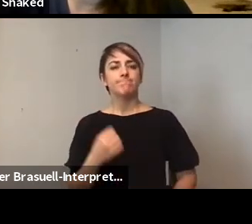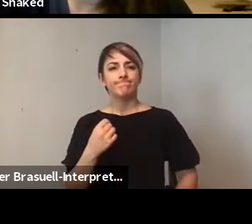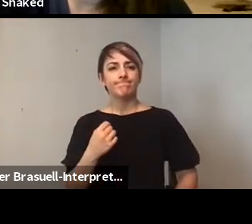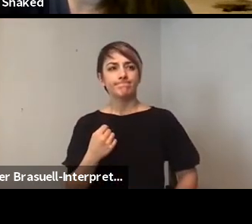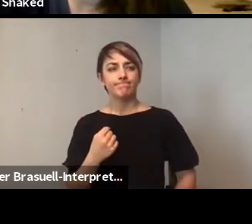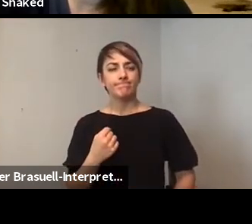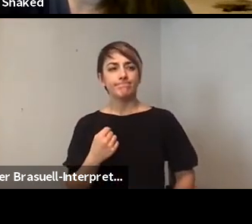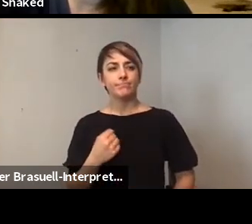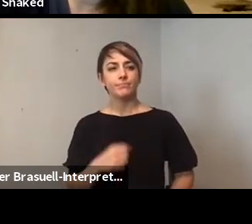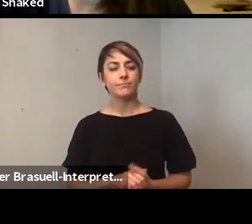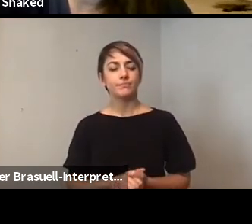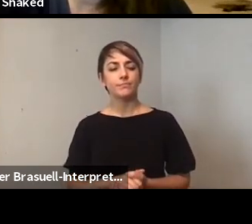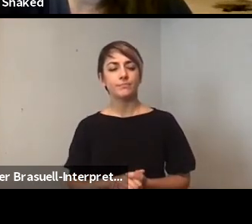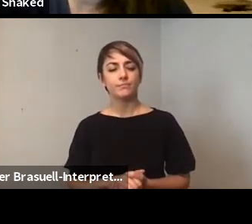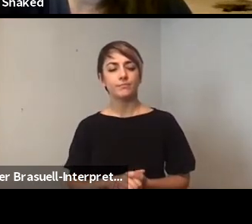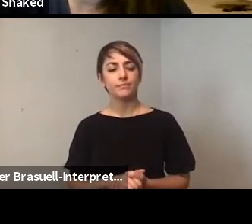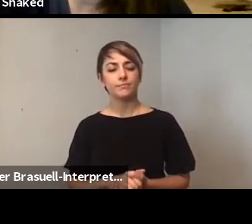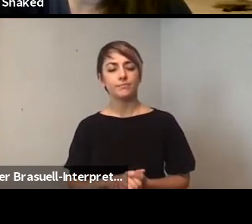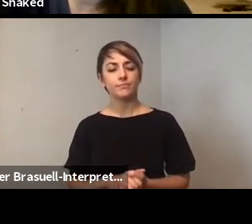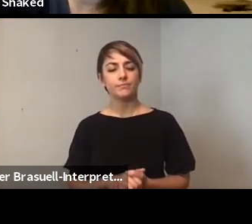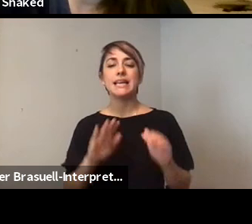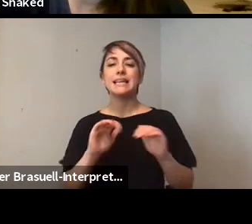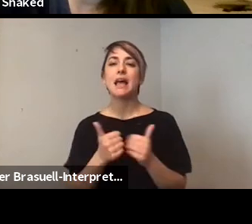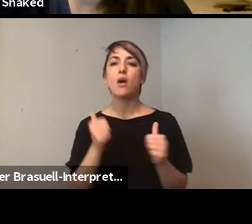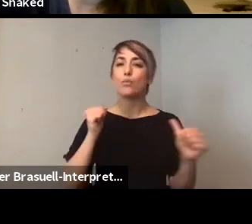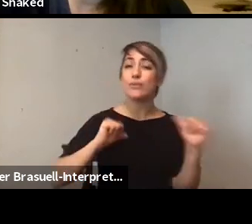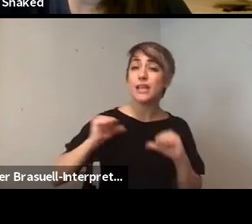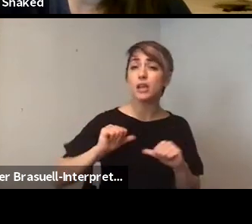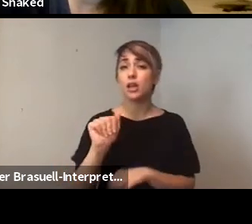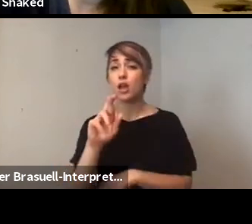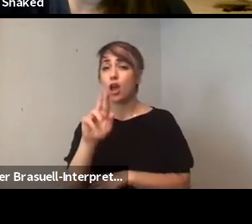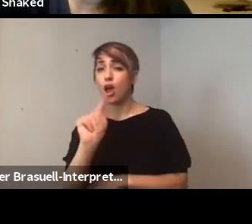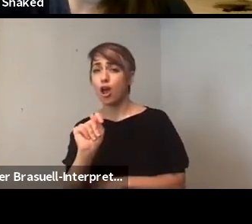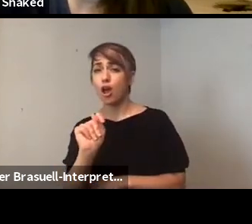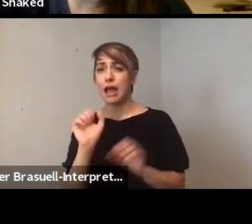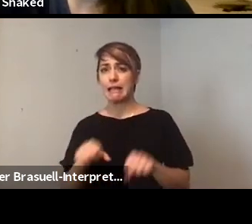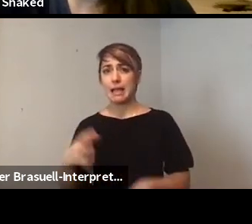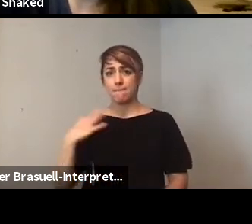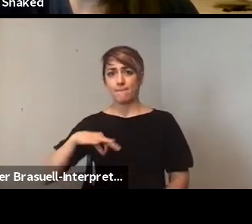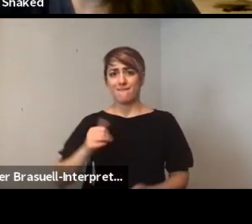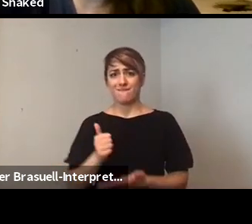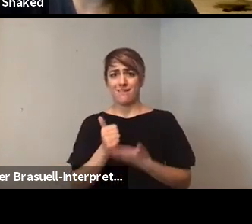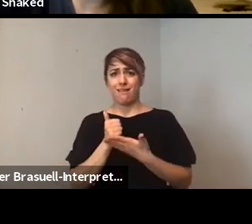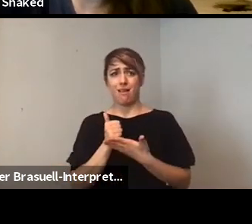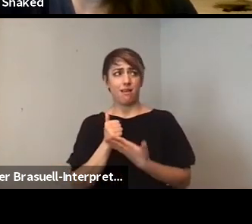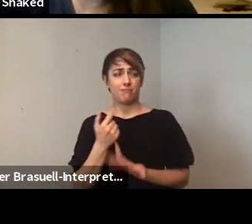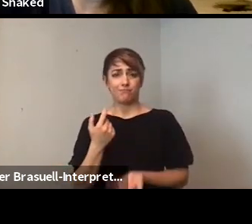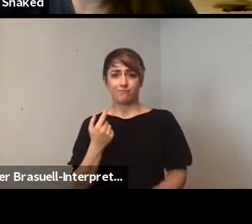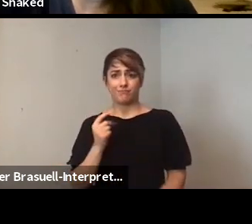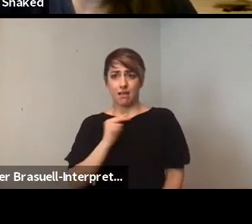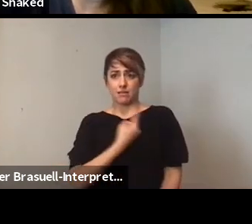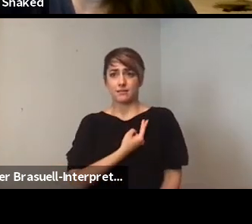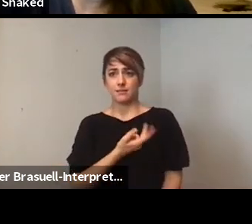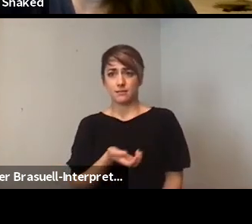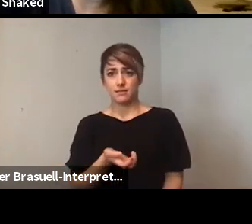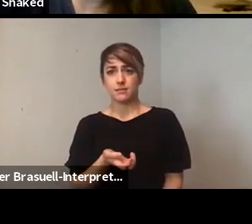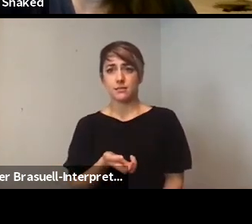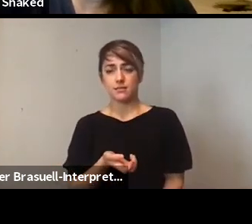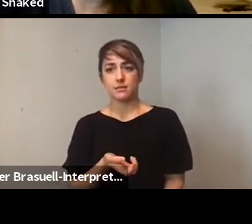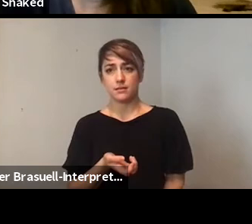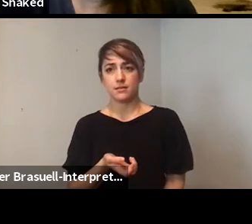the arts can help us. I mean, the art can help us to be resilient